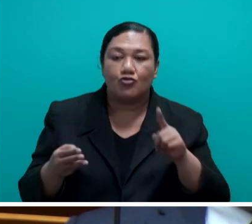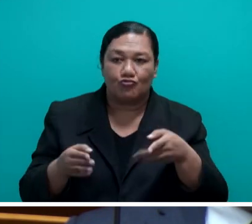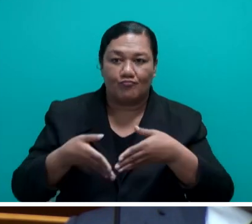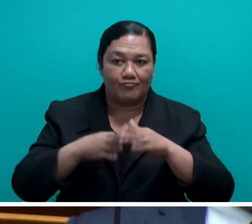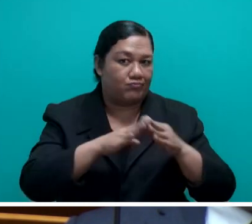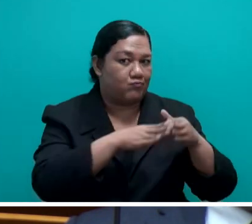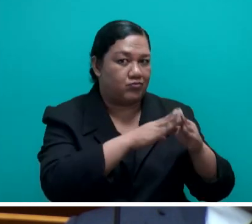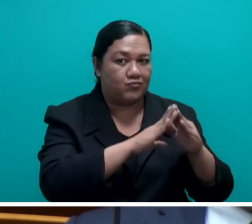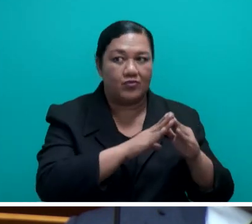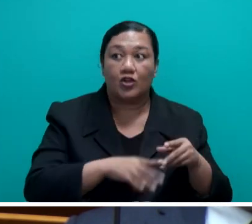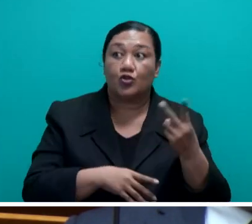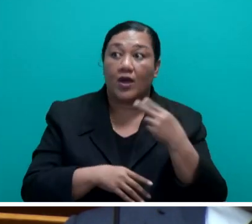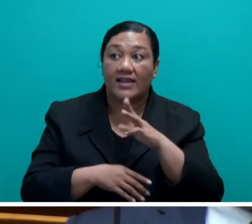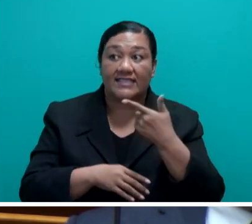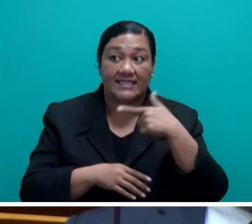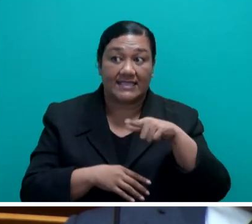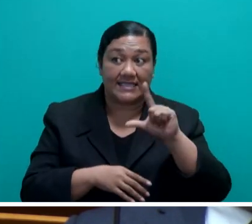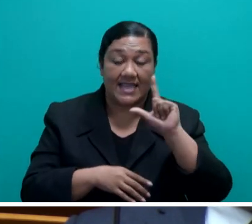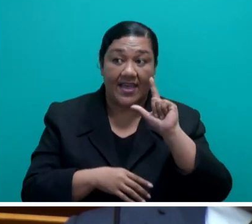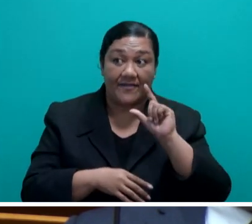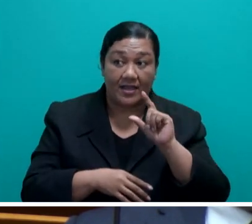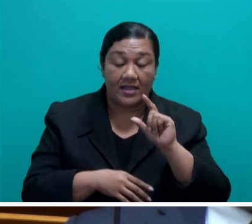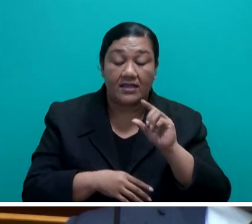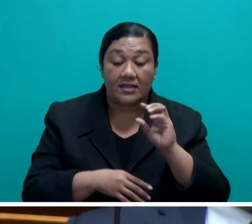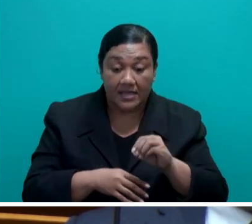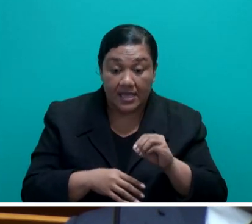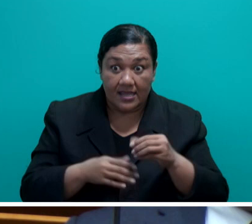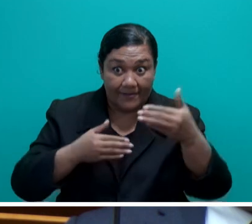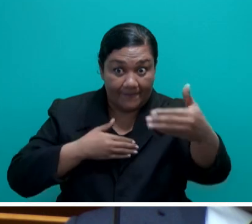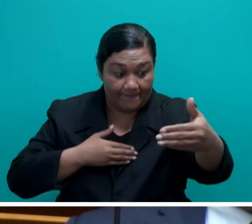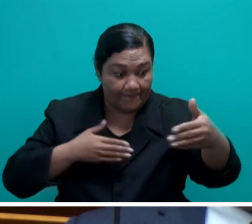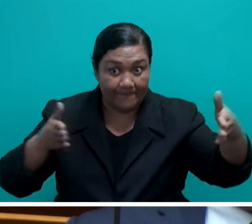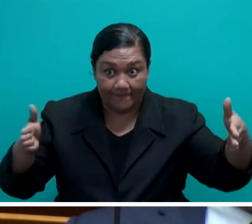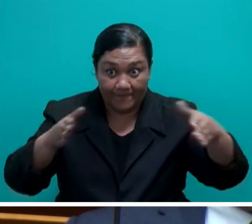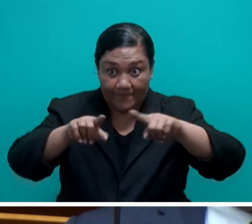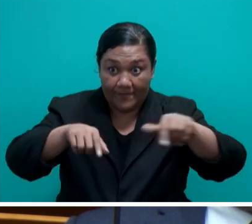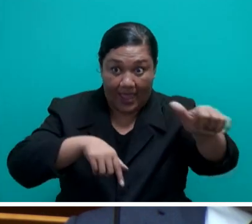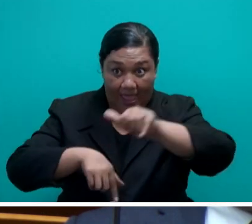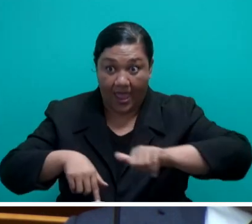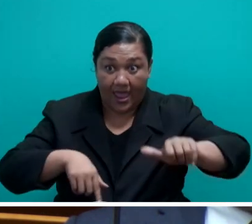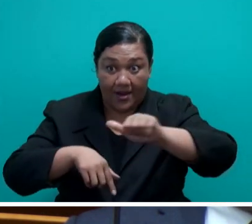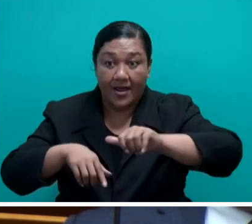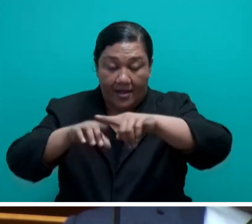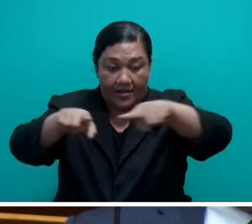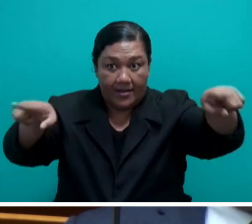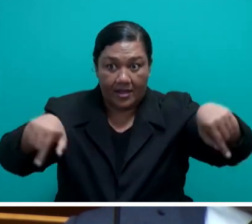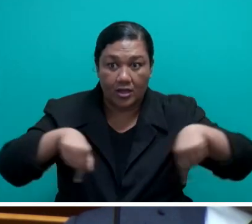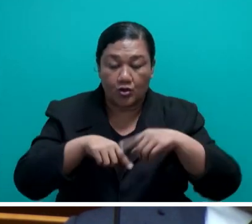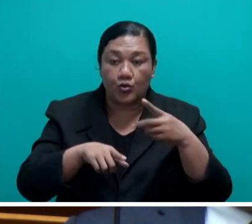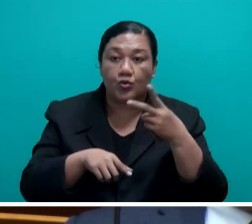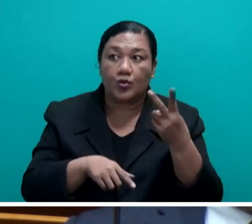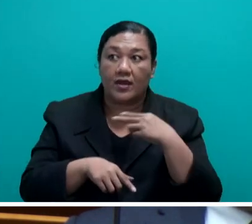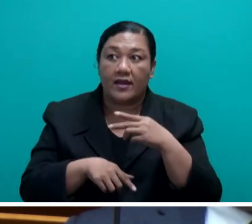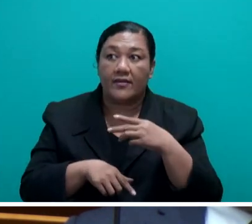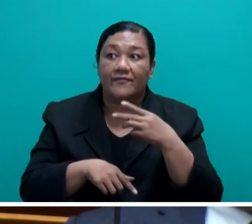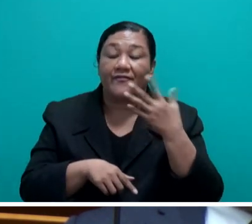now, 207 cubic meters has been logged at the site. Consultation with the other 5 Matangalis continues for the